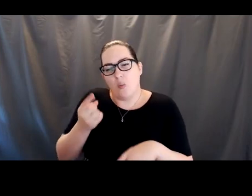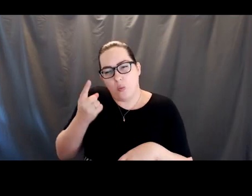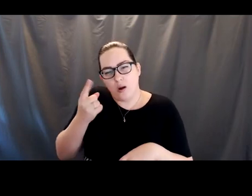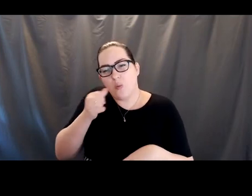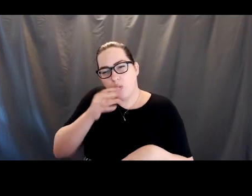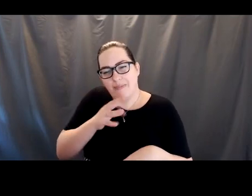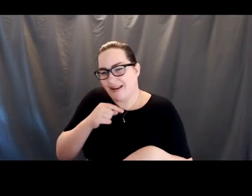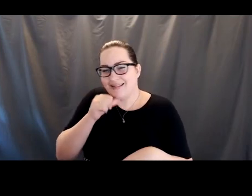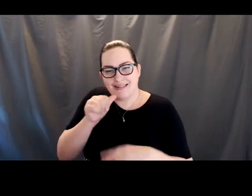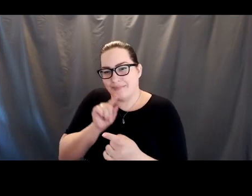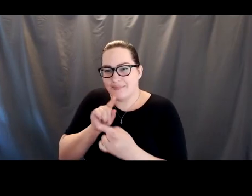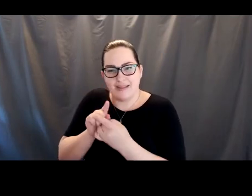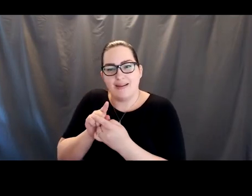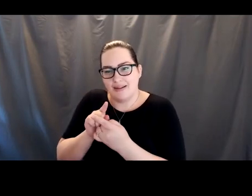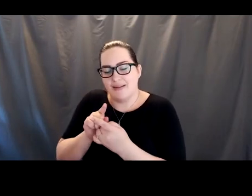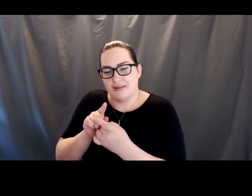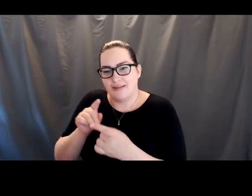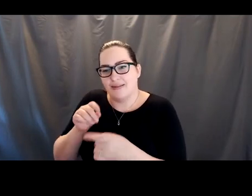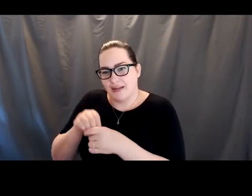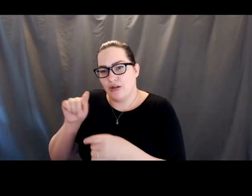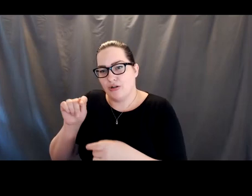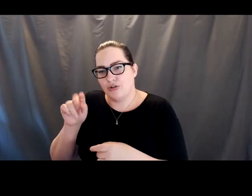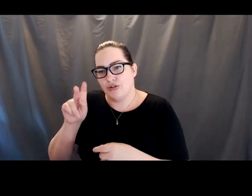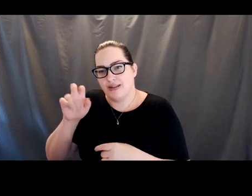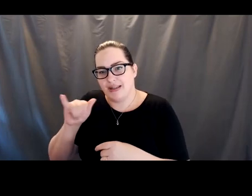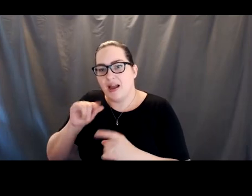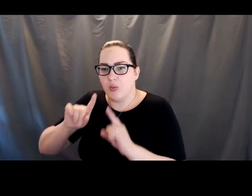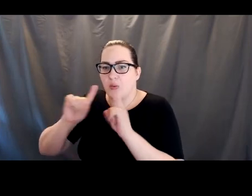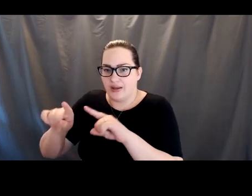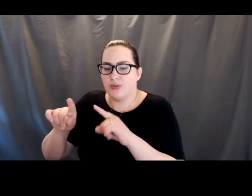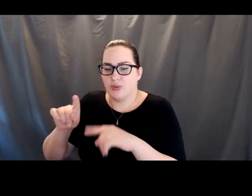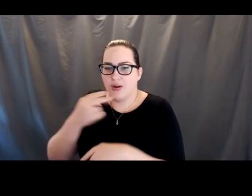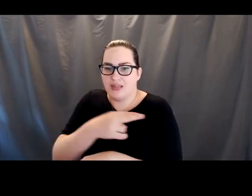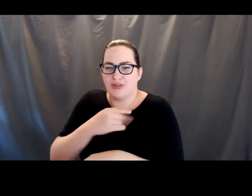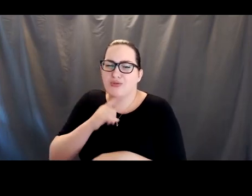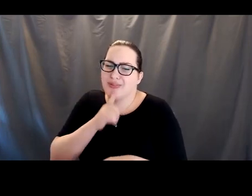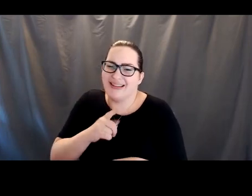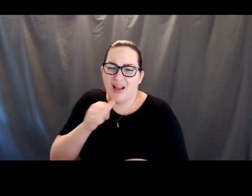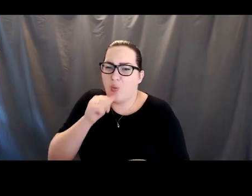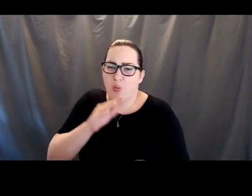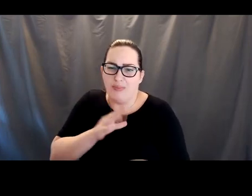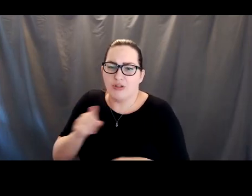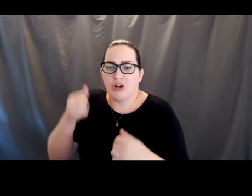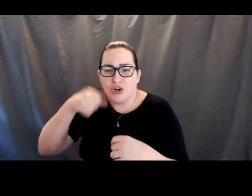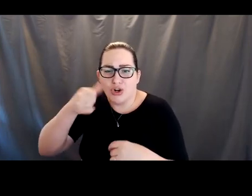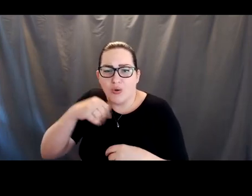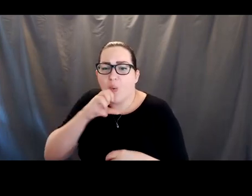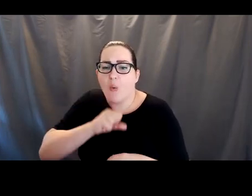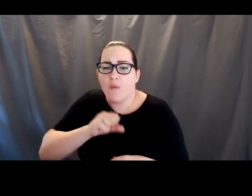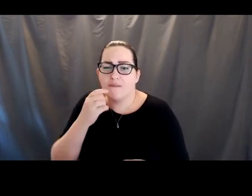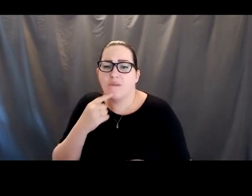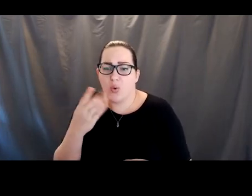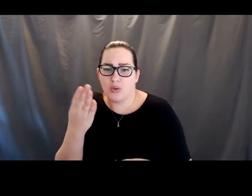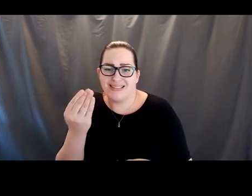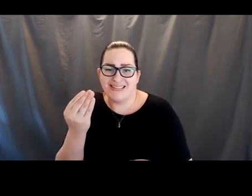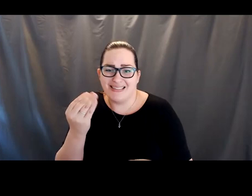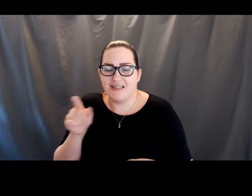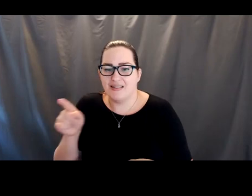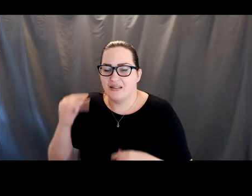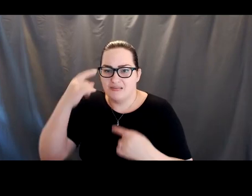when I was in Turkey. I got to the hospital where she was, but she wasn't a woman, she was a girl, she was 14. So she was very traumatized,